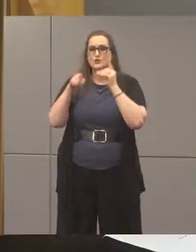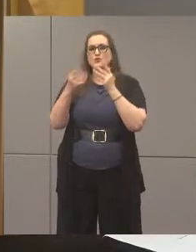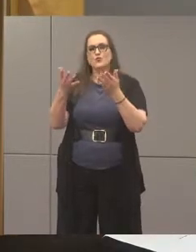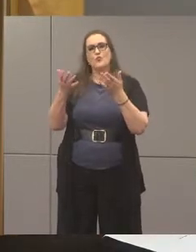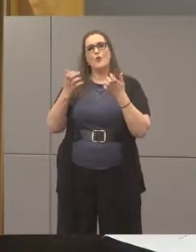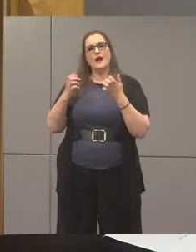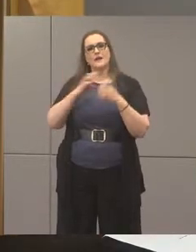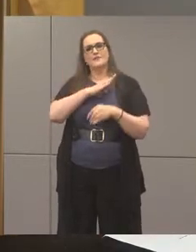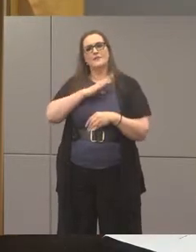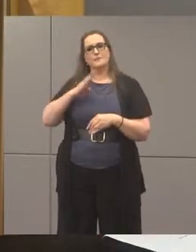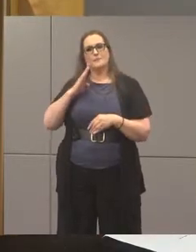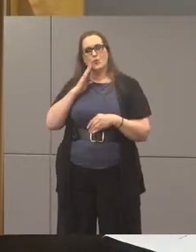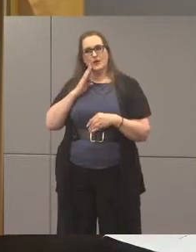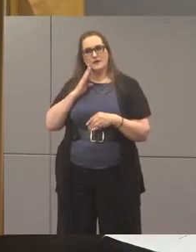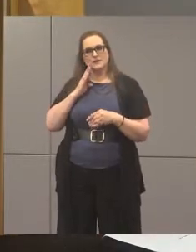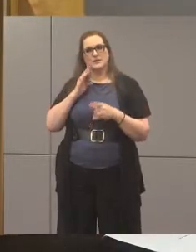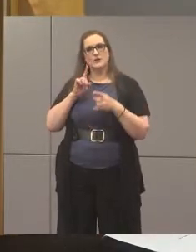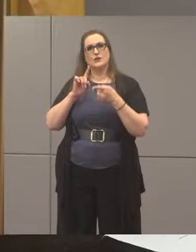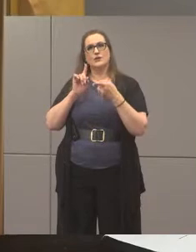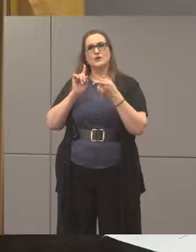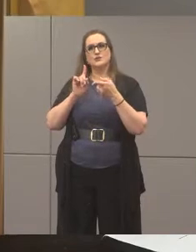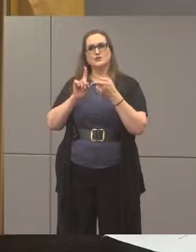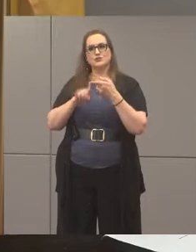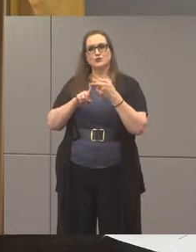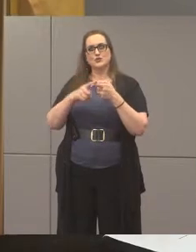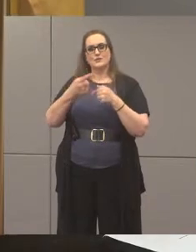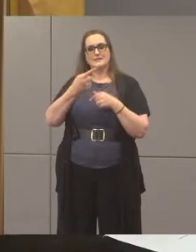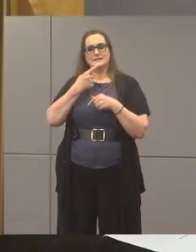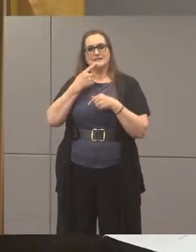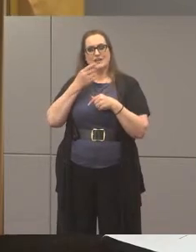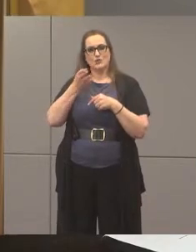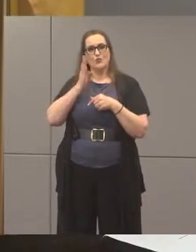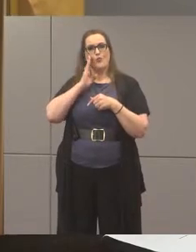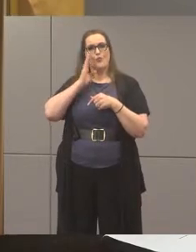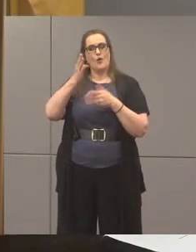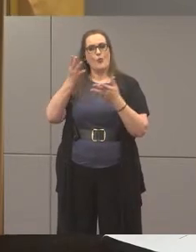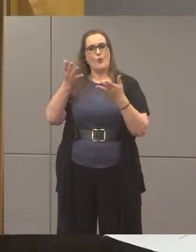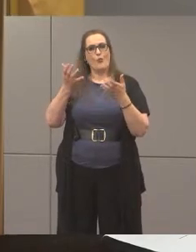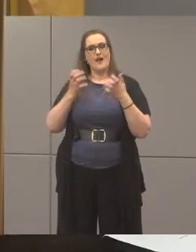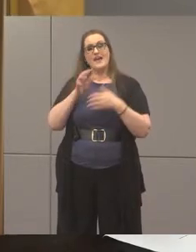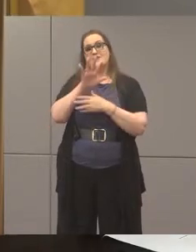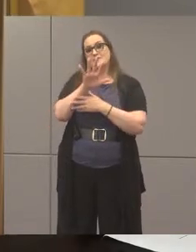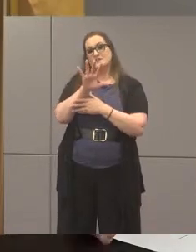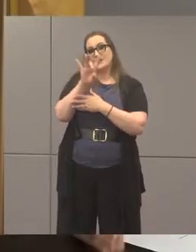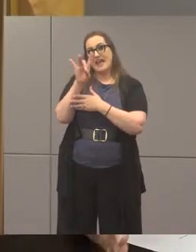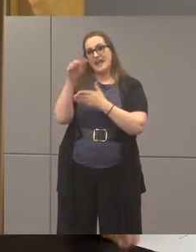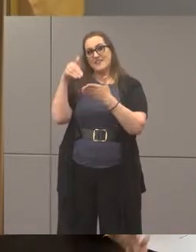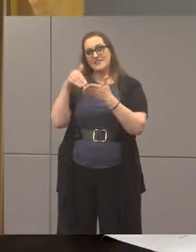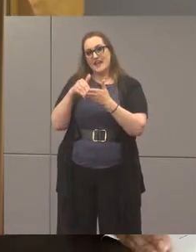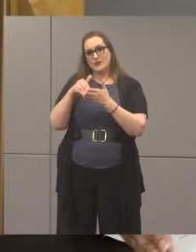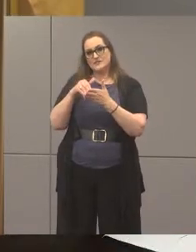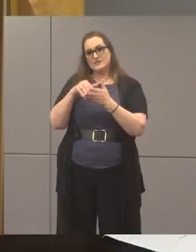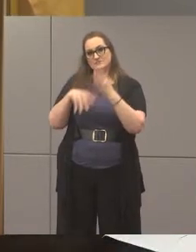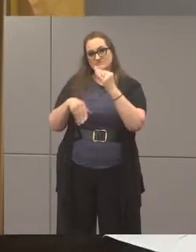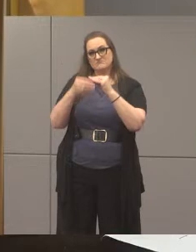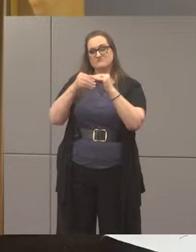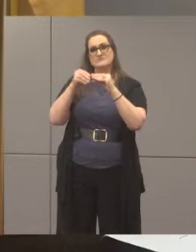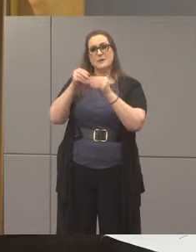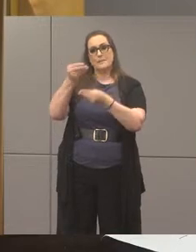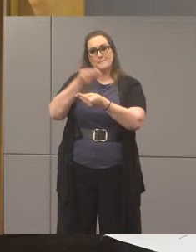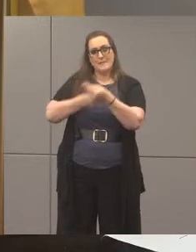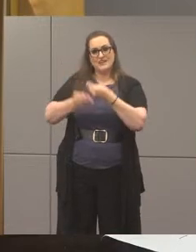the board to do is to say that you're going to want $58,000 put in the budget